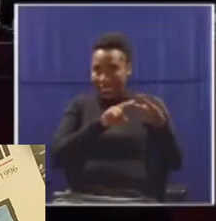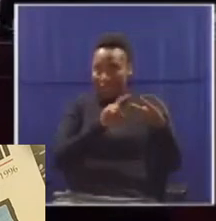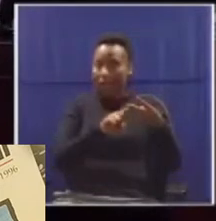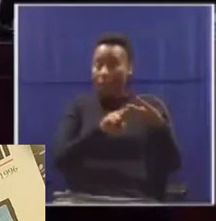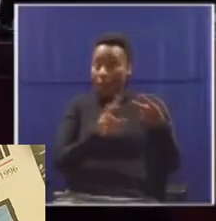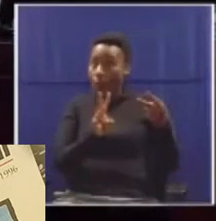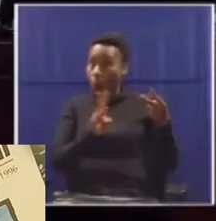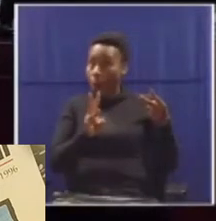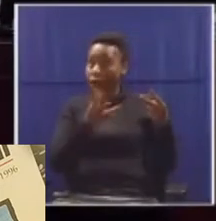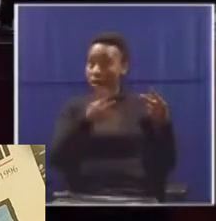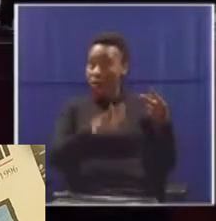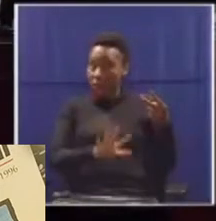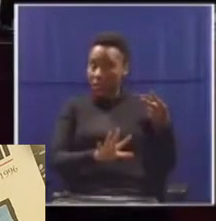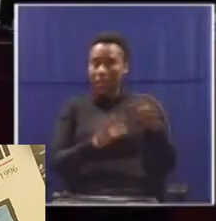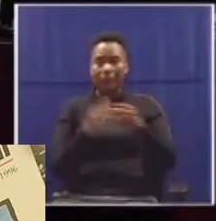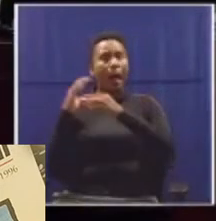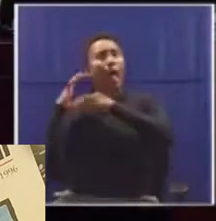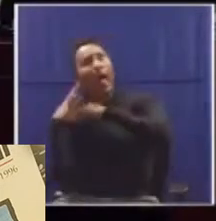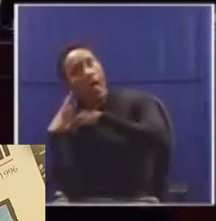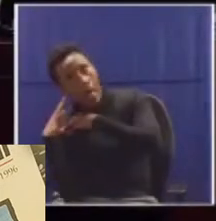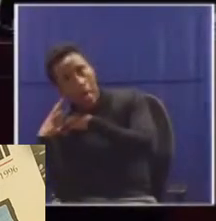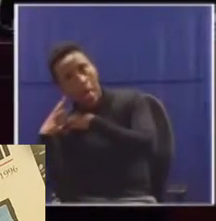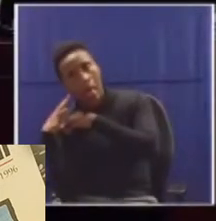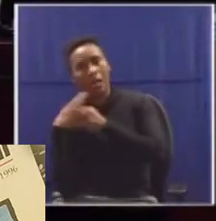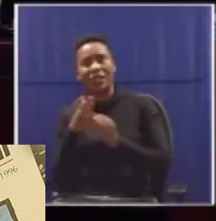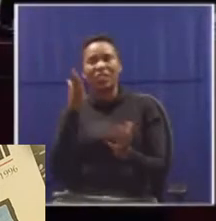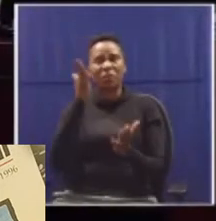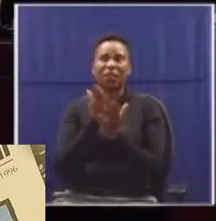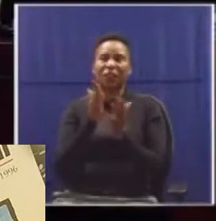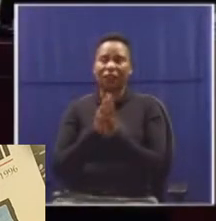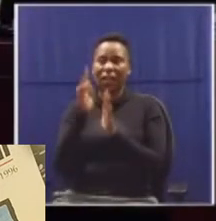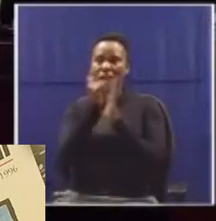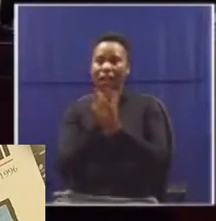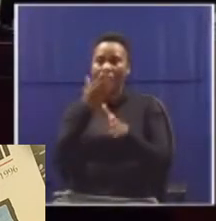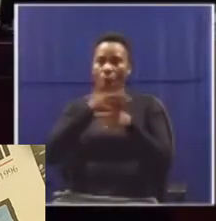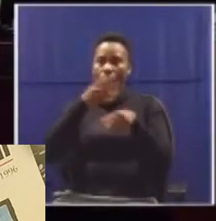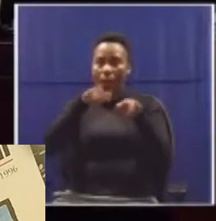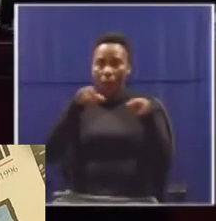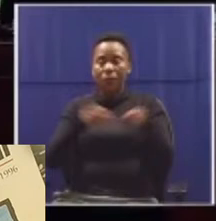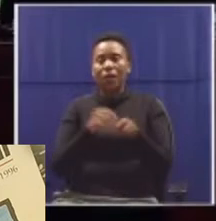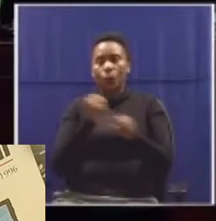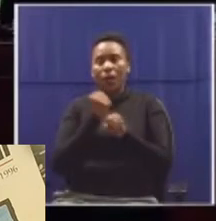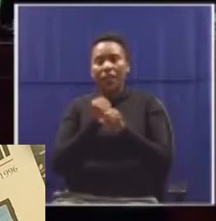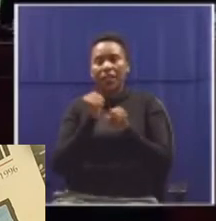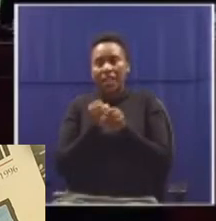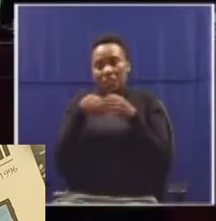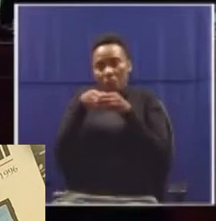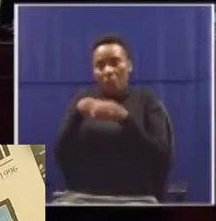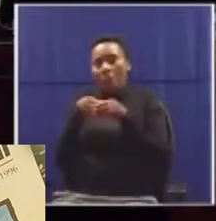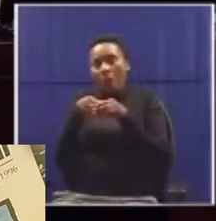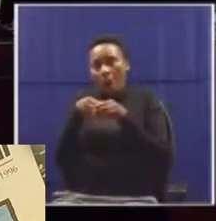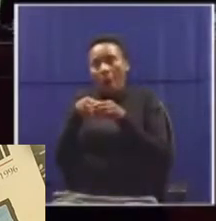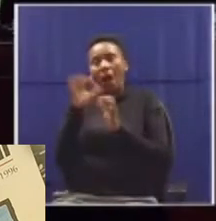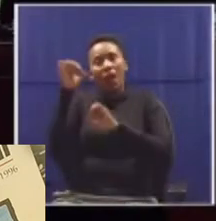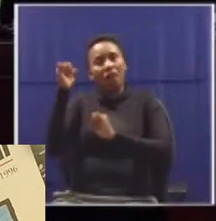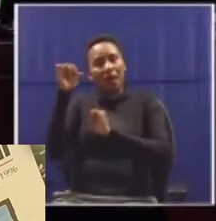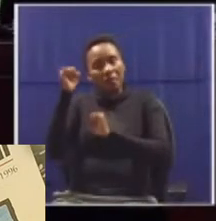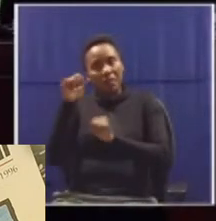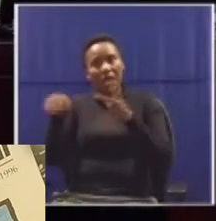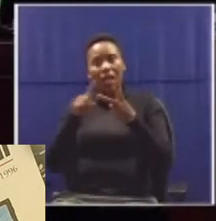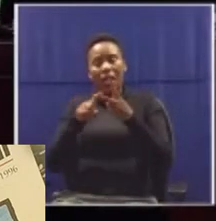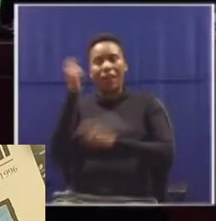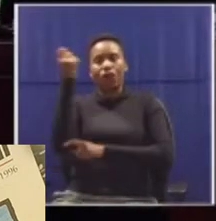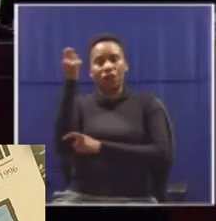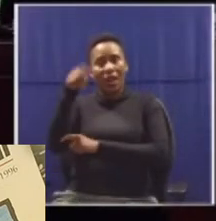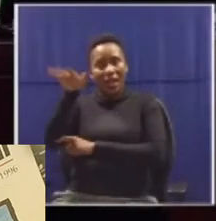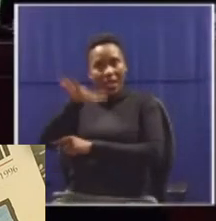and not overburden specifically legal practitioners who practice in smaller firms and in the rural areas in